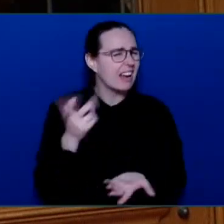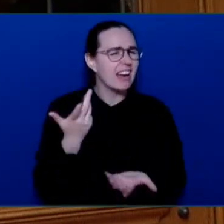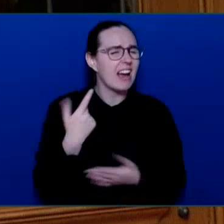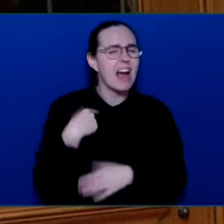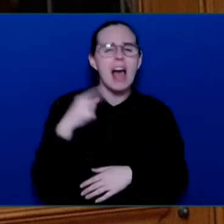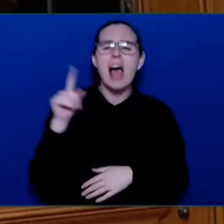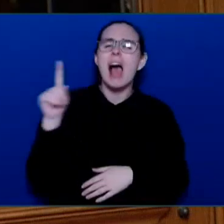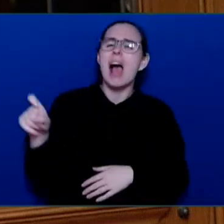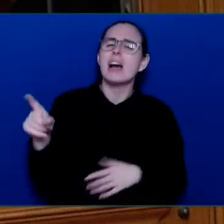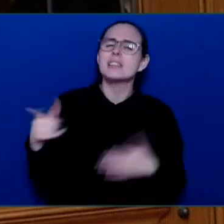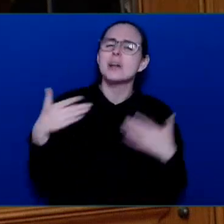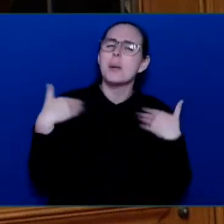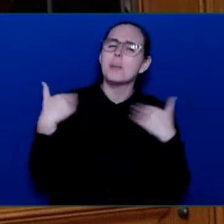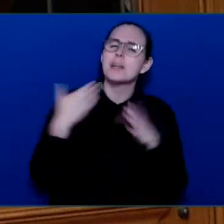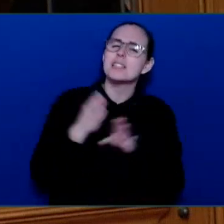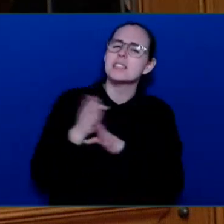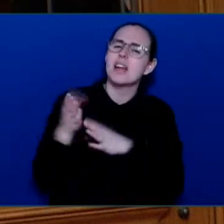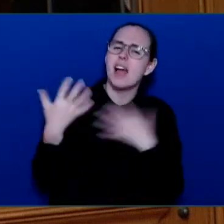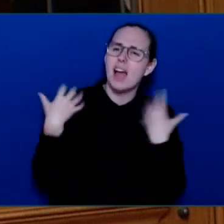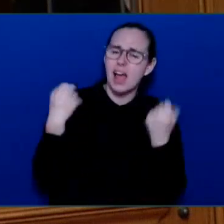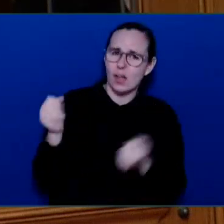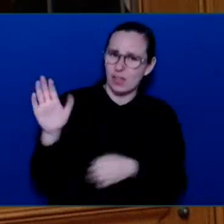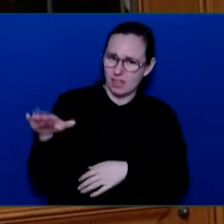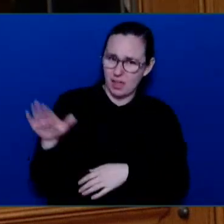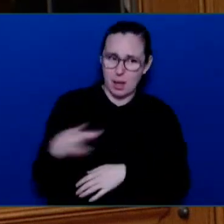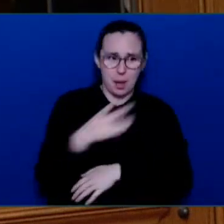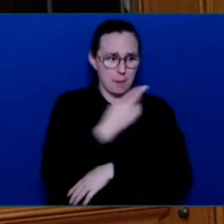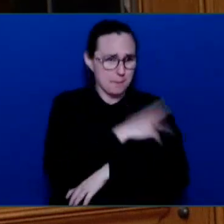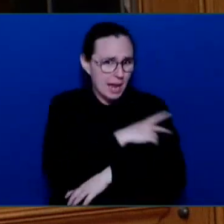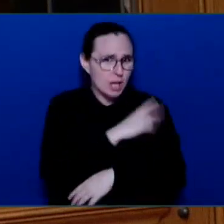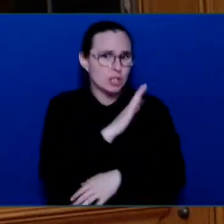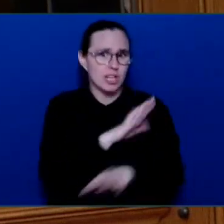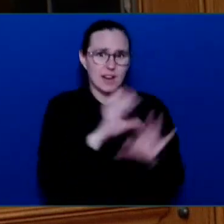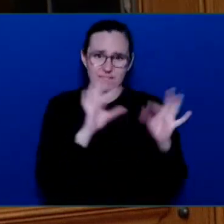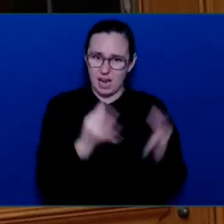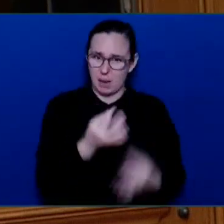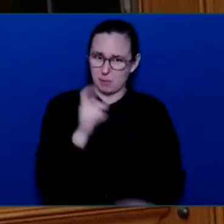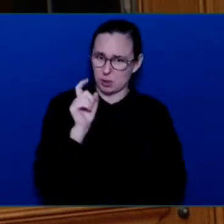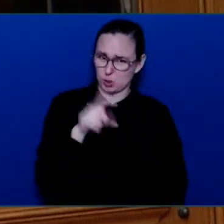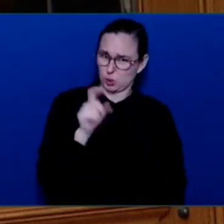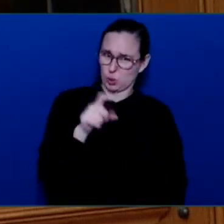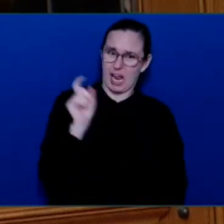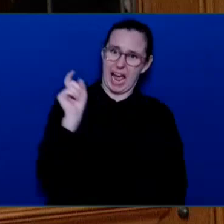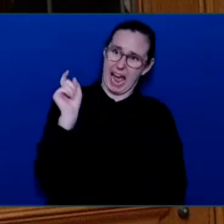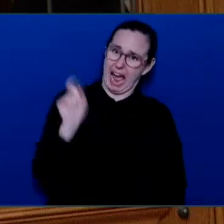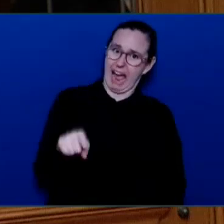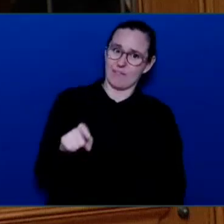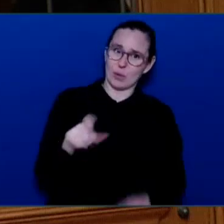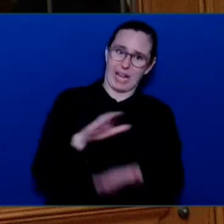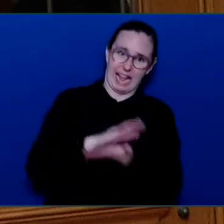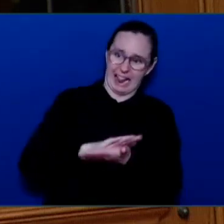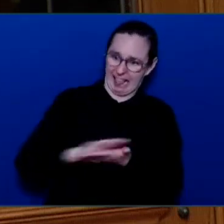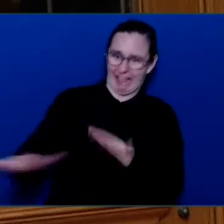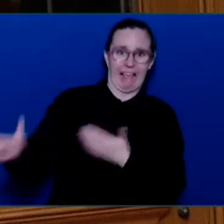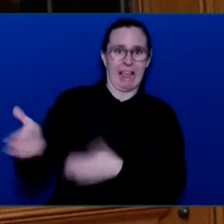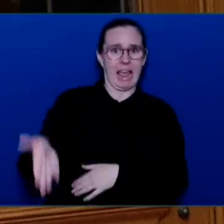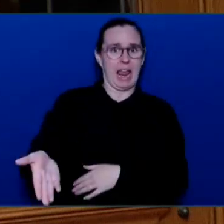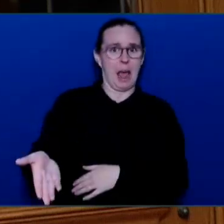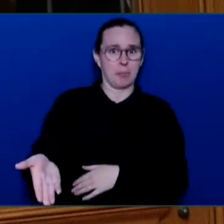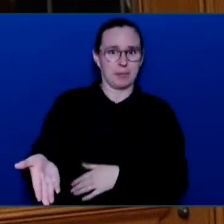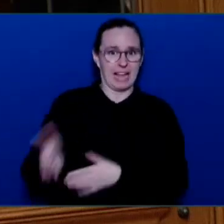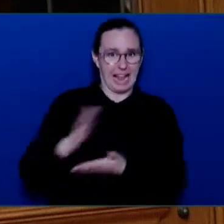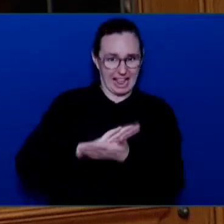be expected to quite literally clean up after this NDP's government health care